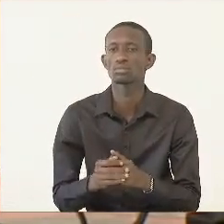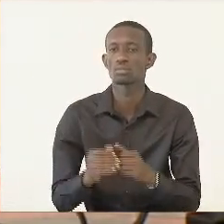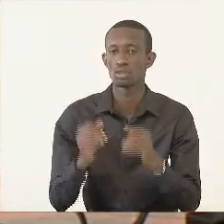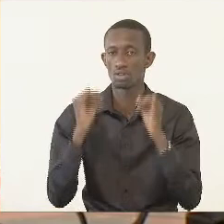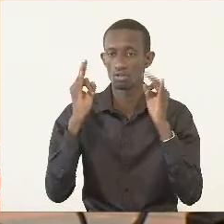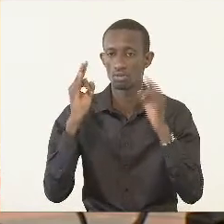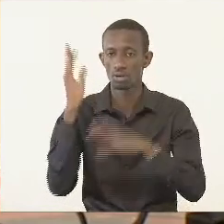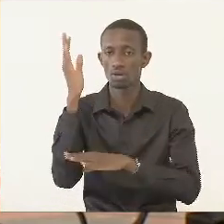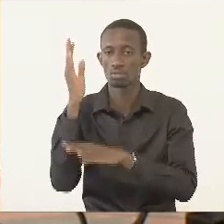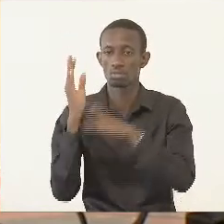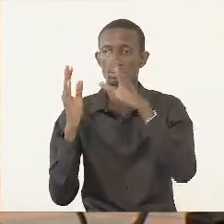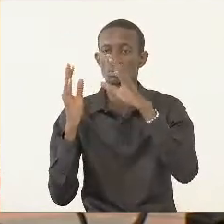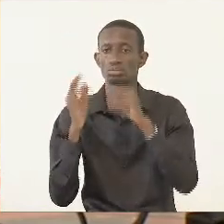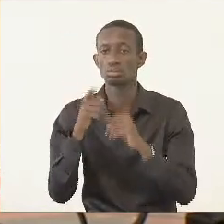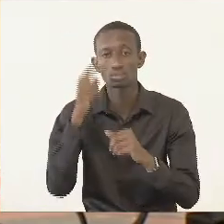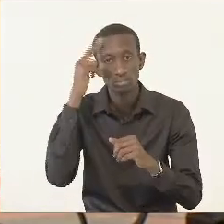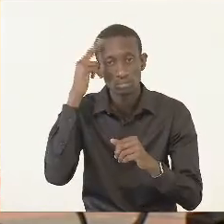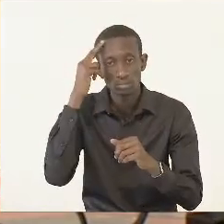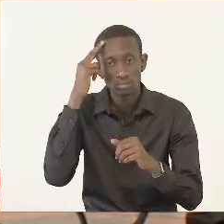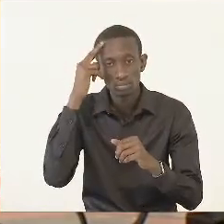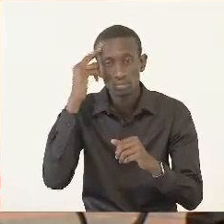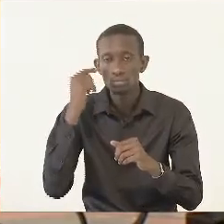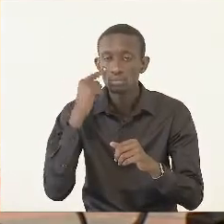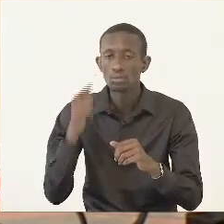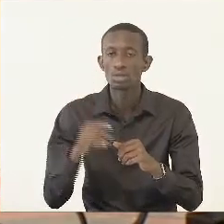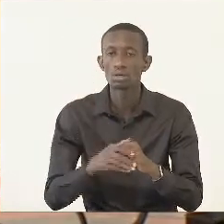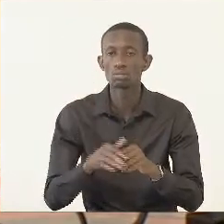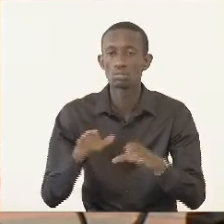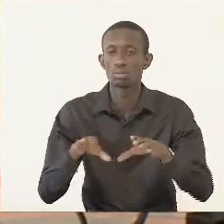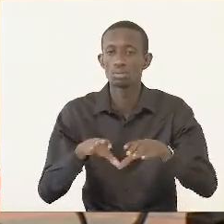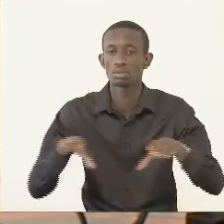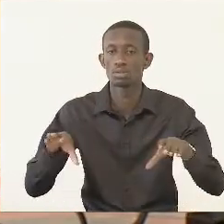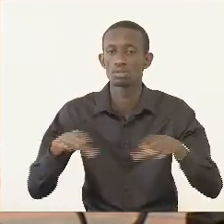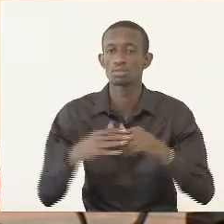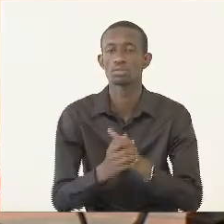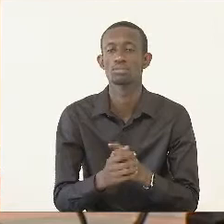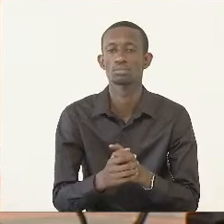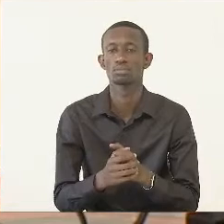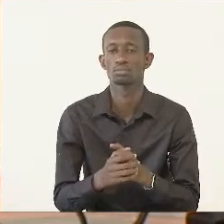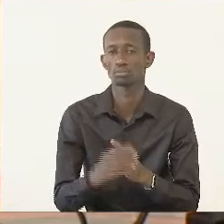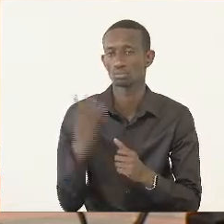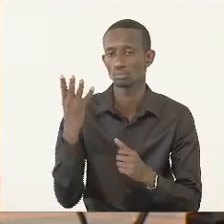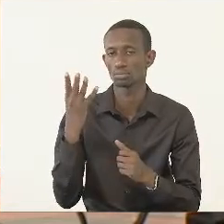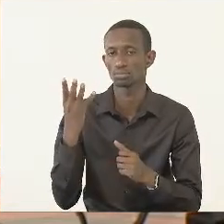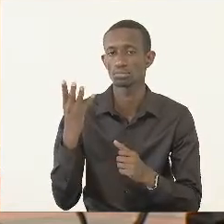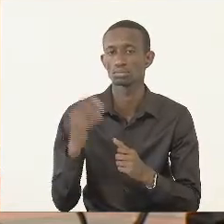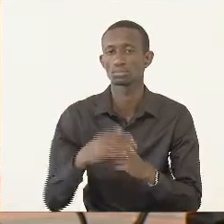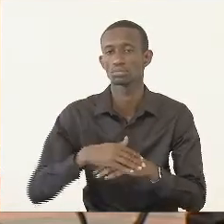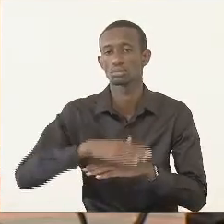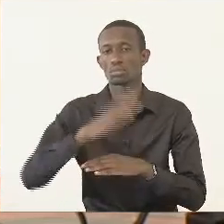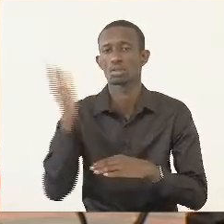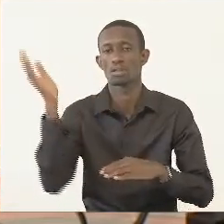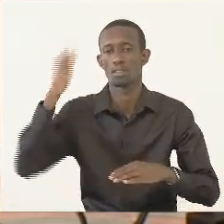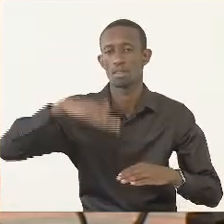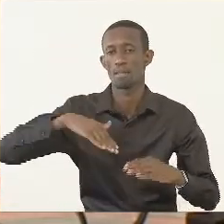have it up like this. Remember when we were using the folders, the file folders, the box files, like here and